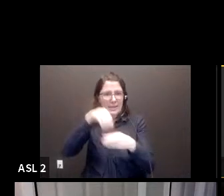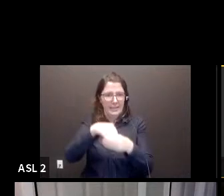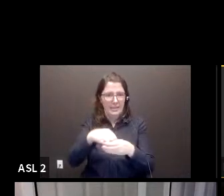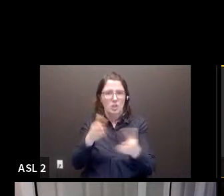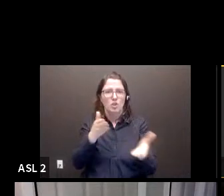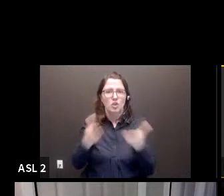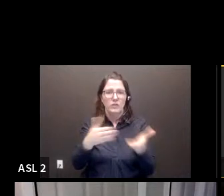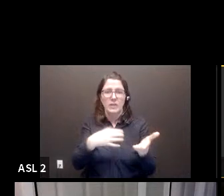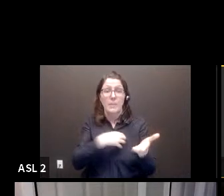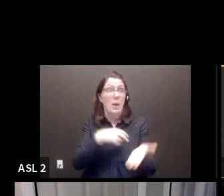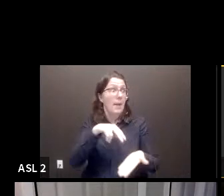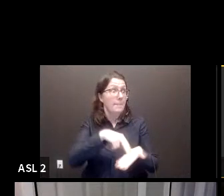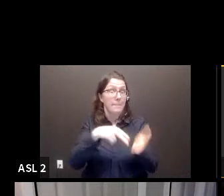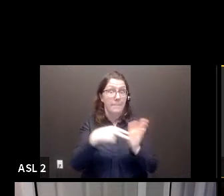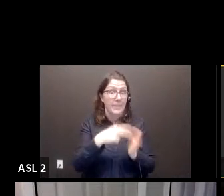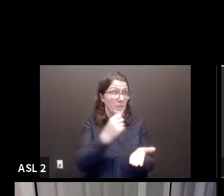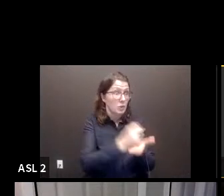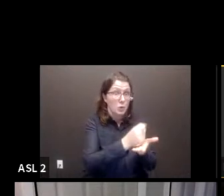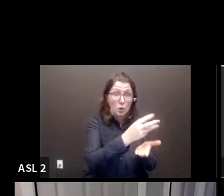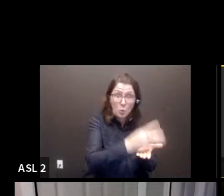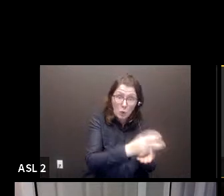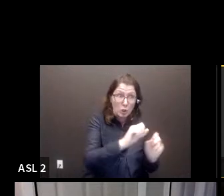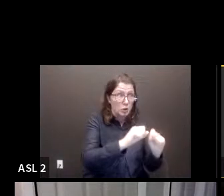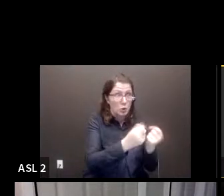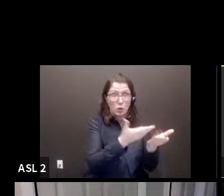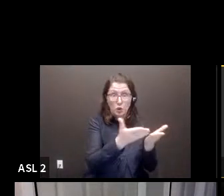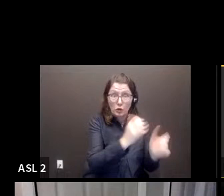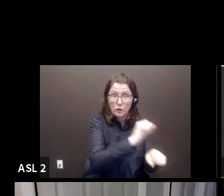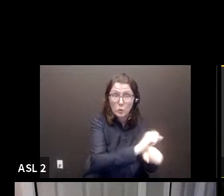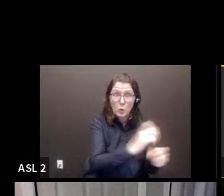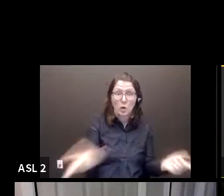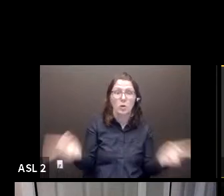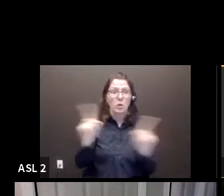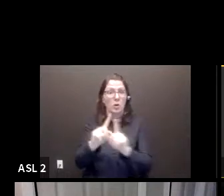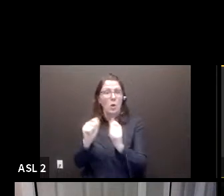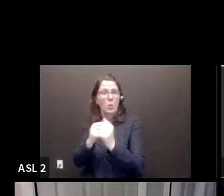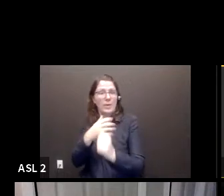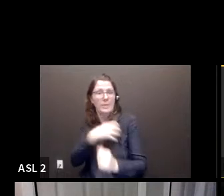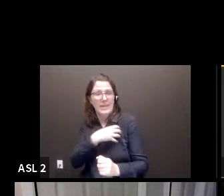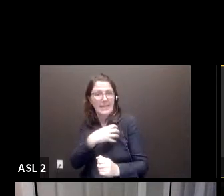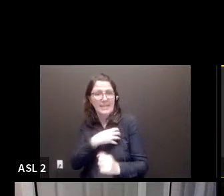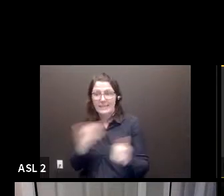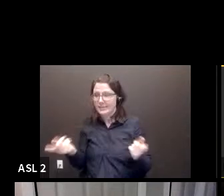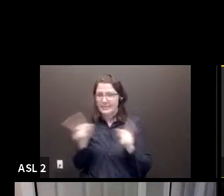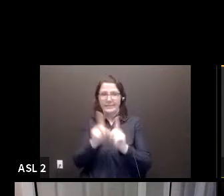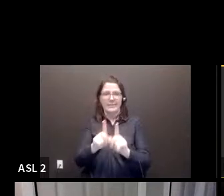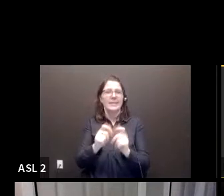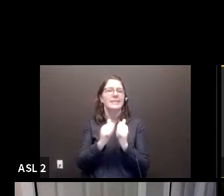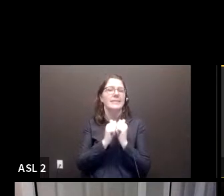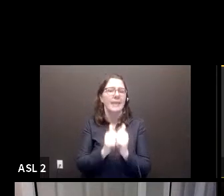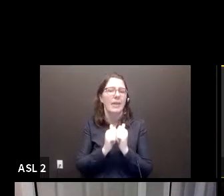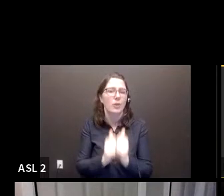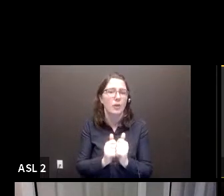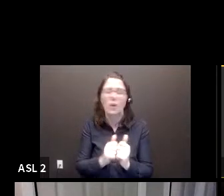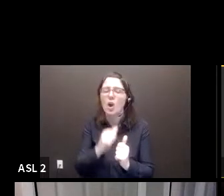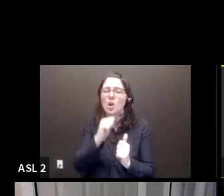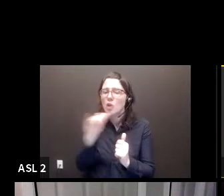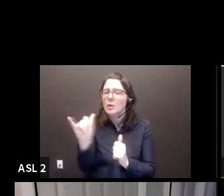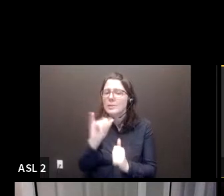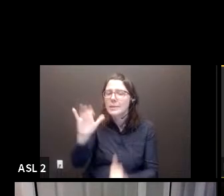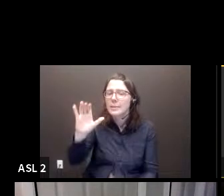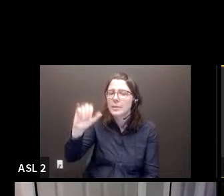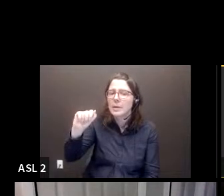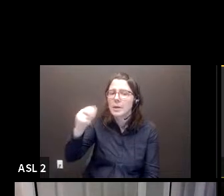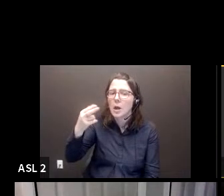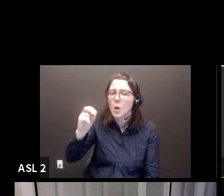the montreal police to provide enhanced social services and police services it is not a cahoots model where it is